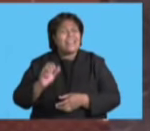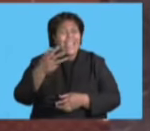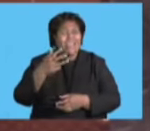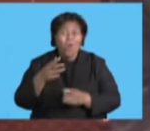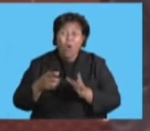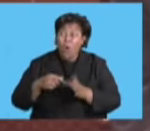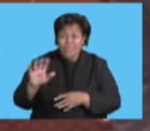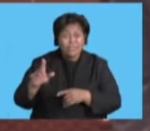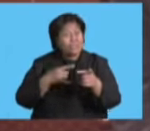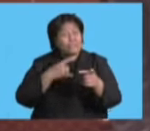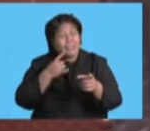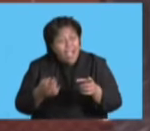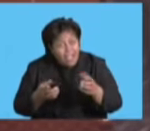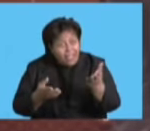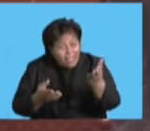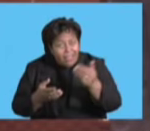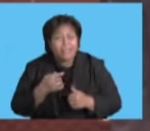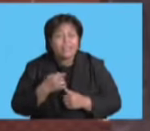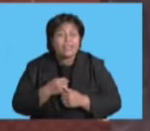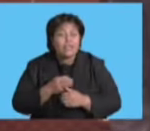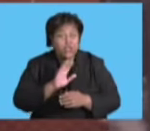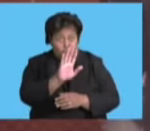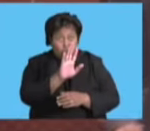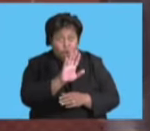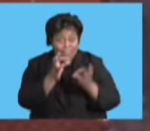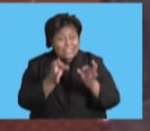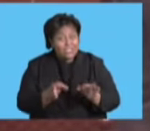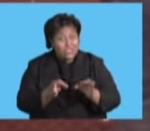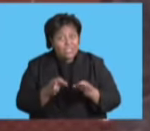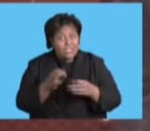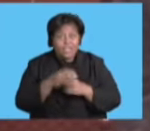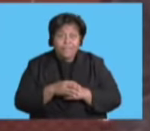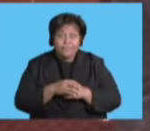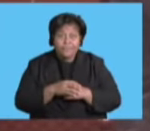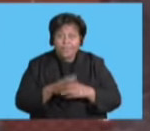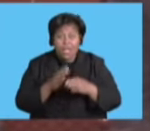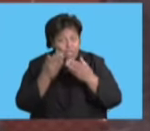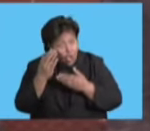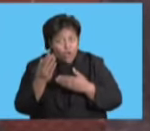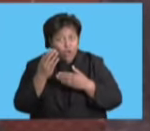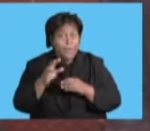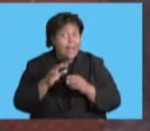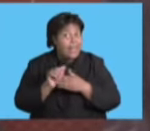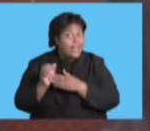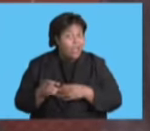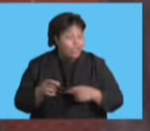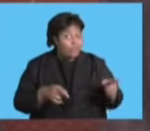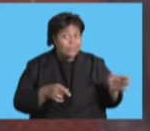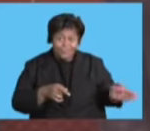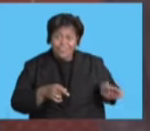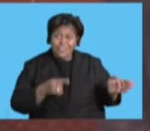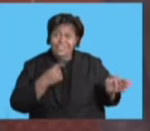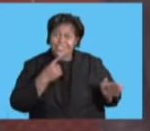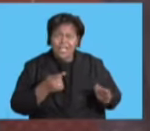abundantly clear in your ruling, and Honourable Leader of the Opposition alluded to that since you didn't see the assault